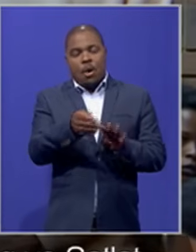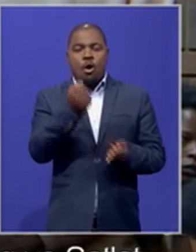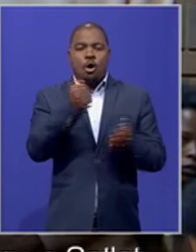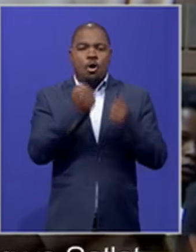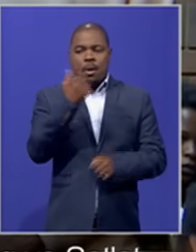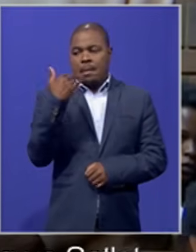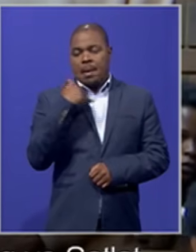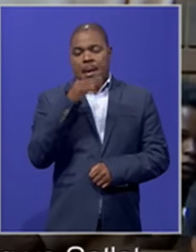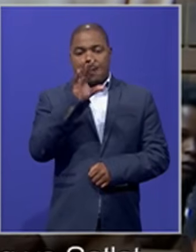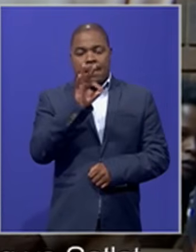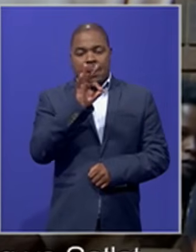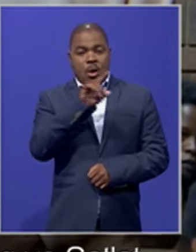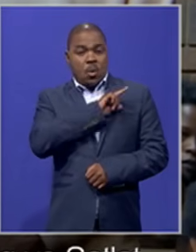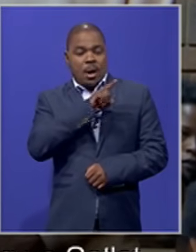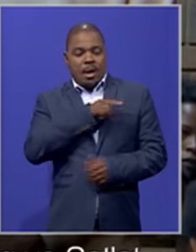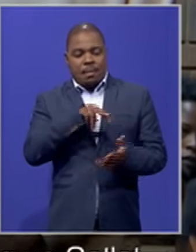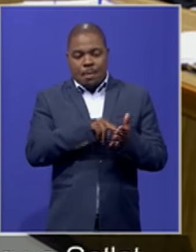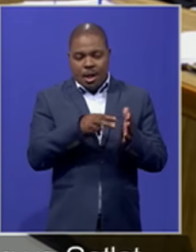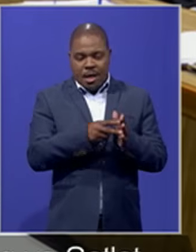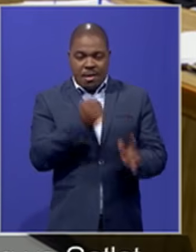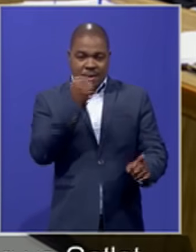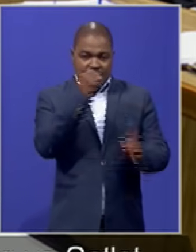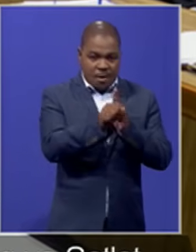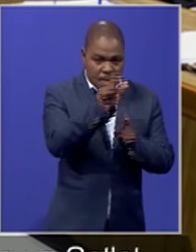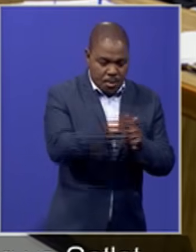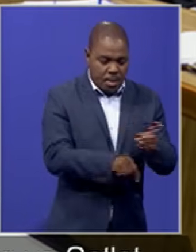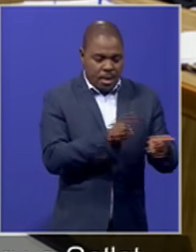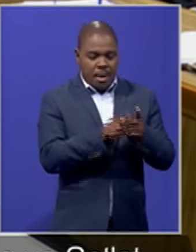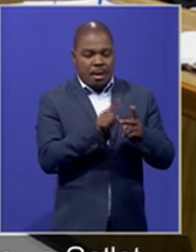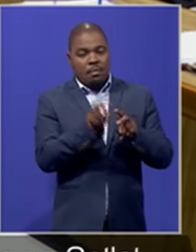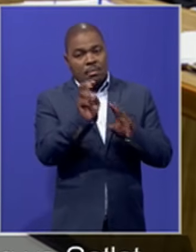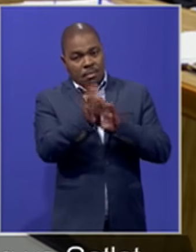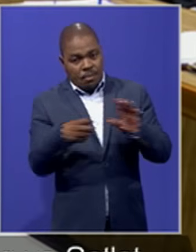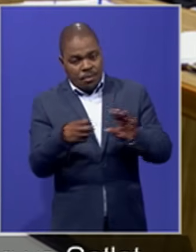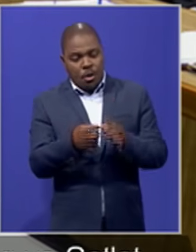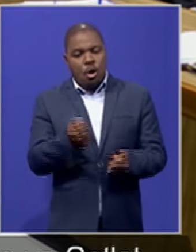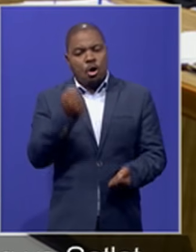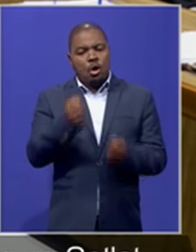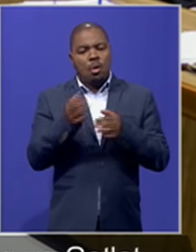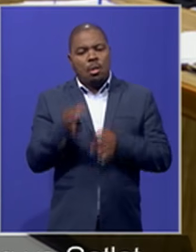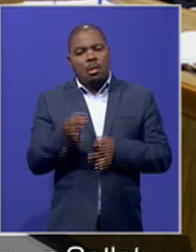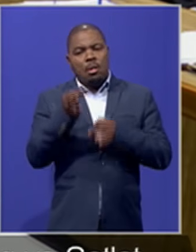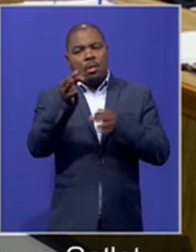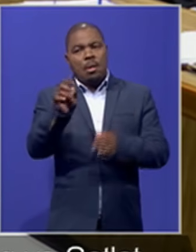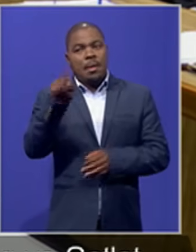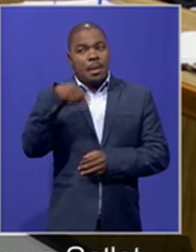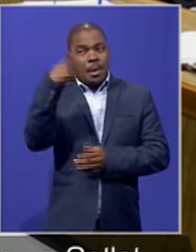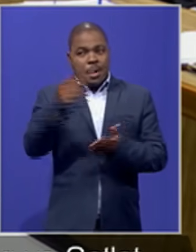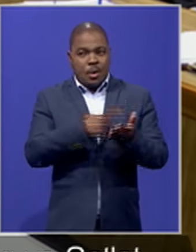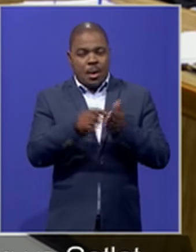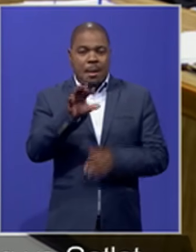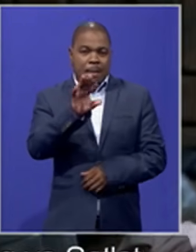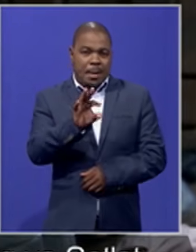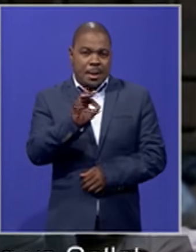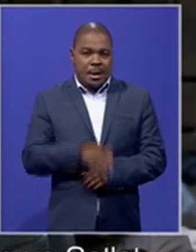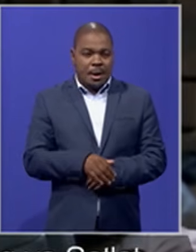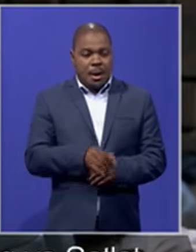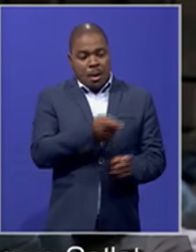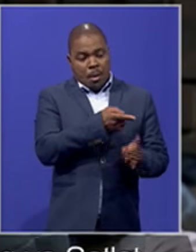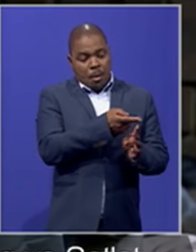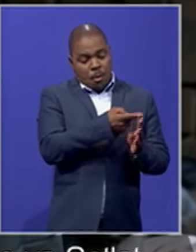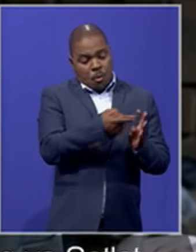le ditatofatšo tša polao ye e rulagantšwego le go utswa. Molato wa bona o šutišeditšwe mošupologo wa bekeng e tlago ba tlogetše kgopelo